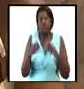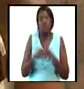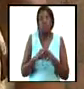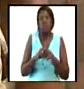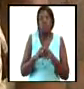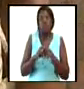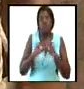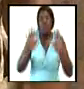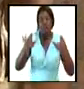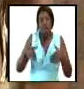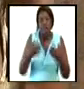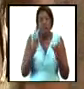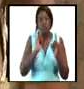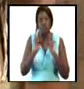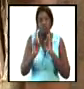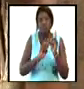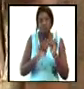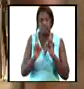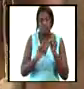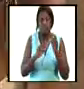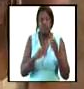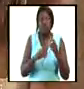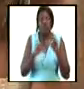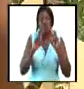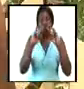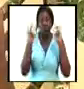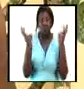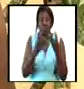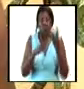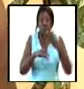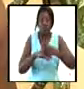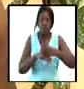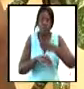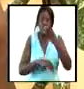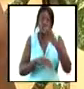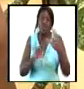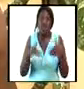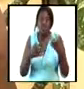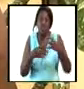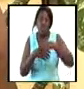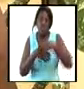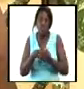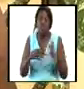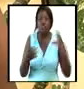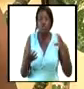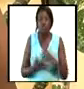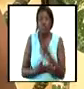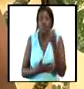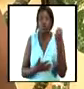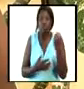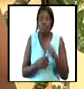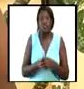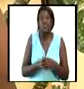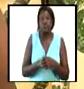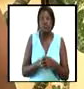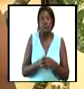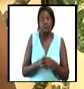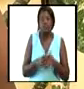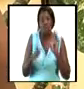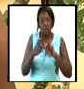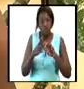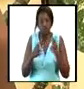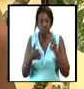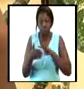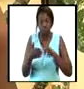How the Soccer World Cup bid was won and lost. Yes, so this tells us that we're going to read about the Soccer World Cup, isn't